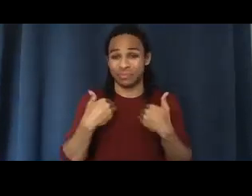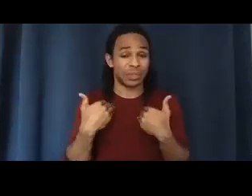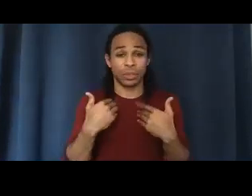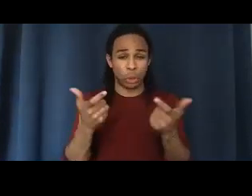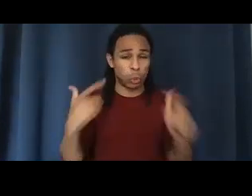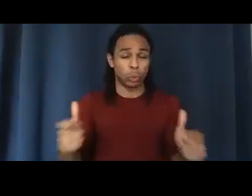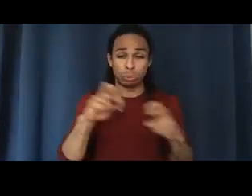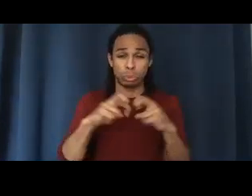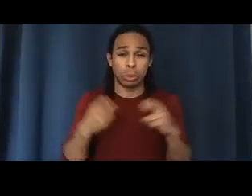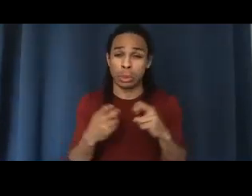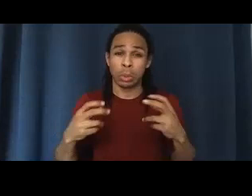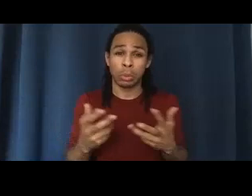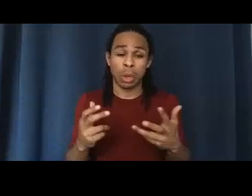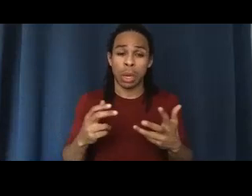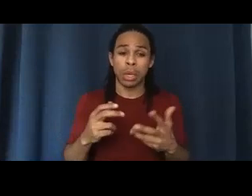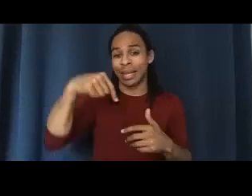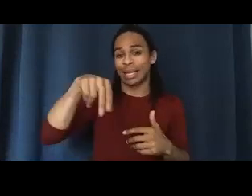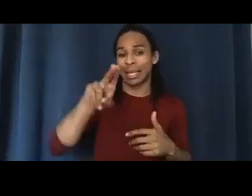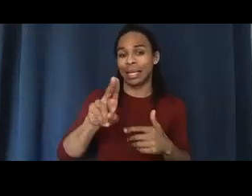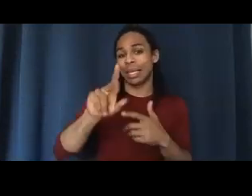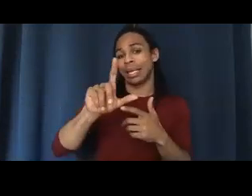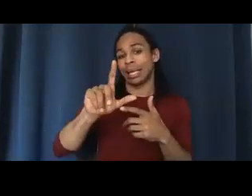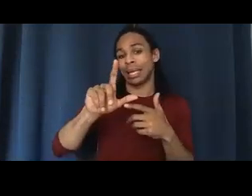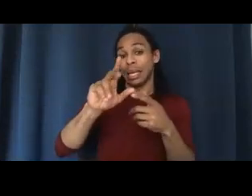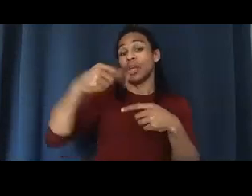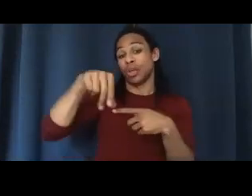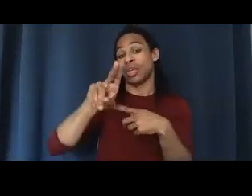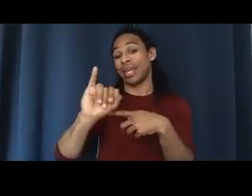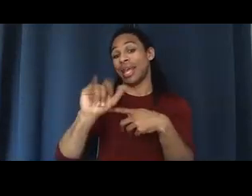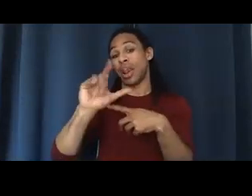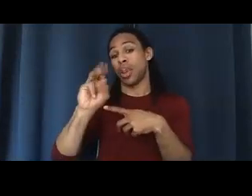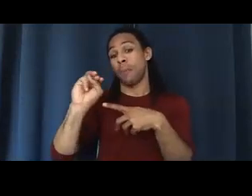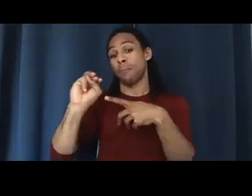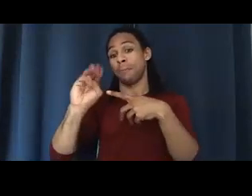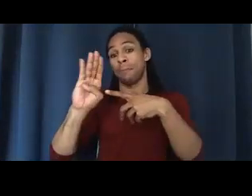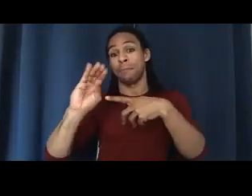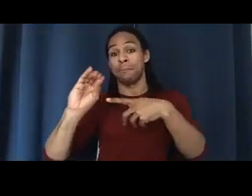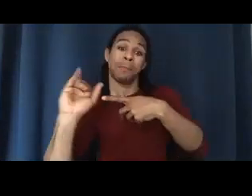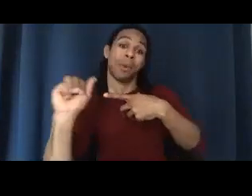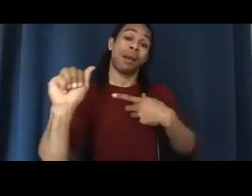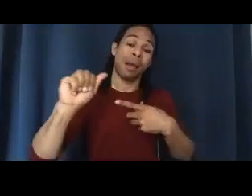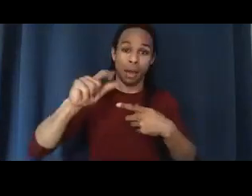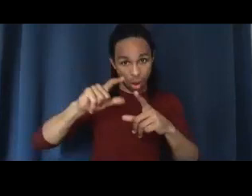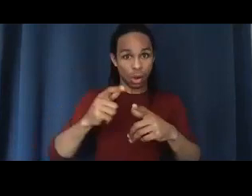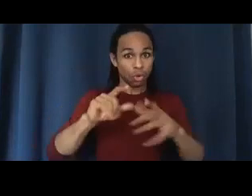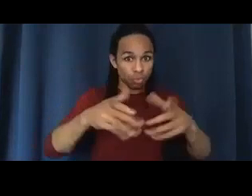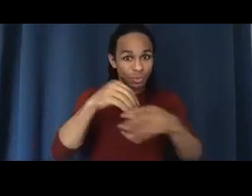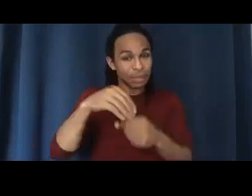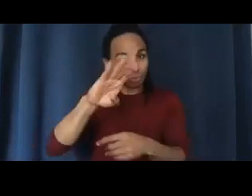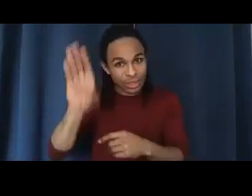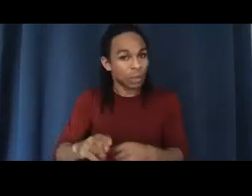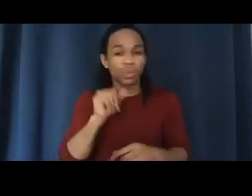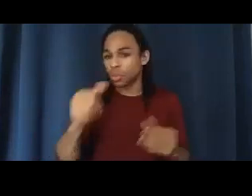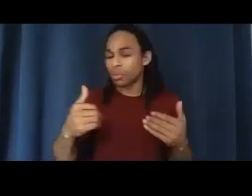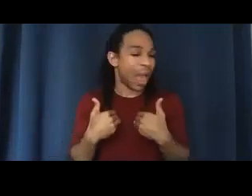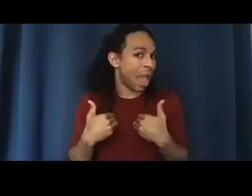is Quilombo communities in Brazil. We don't have any body, governmental body, that monitors